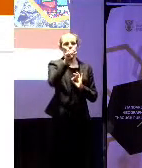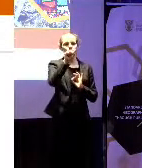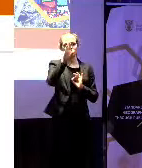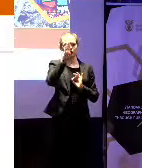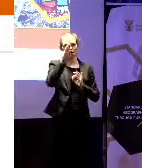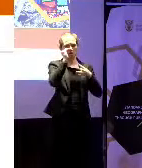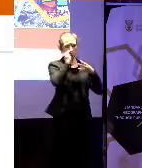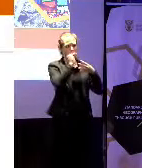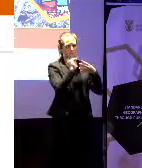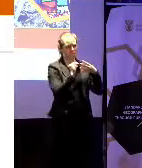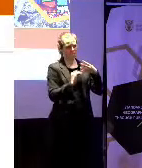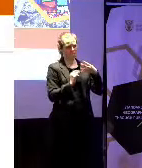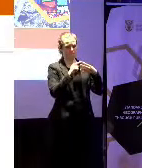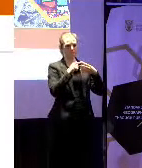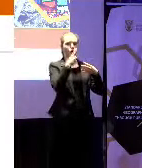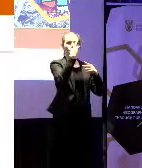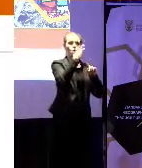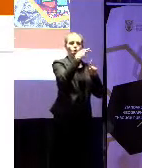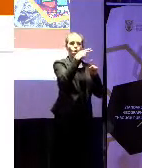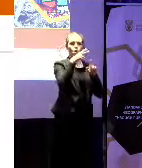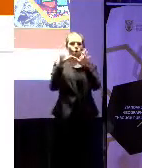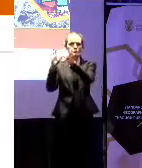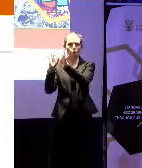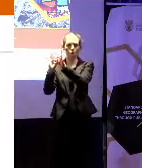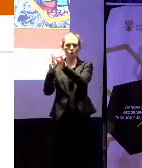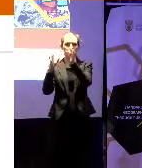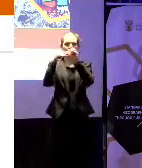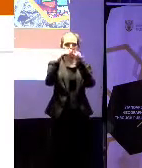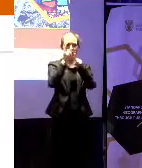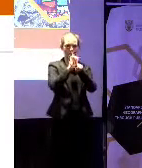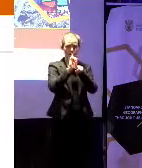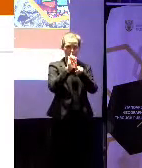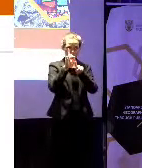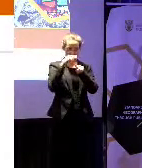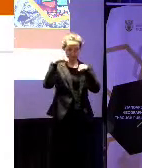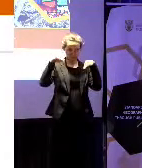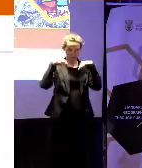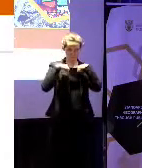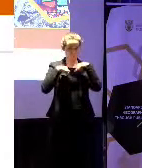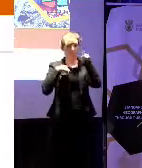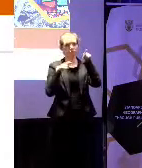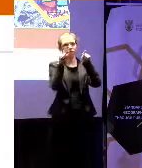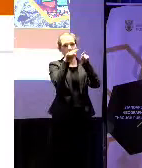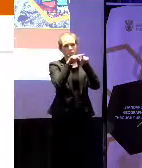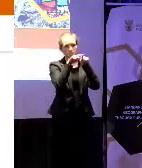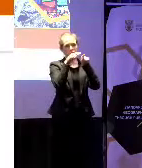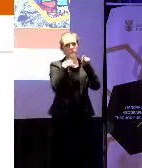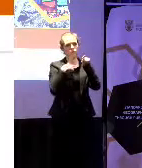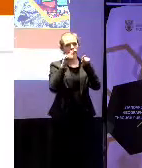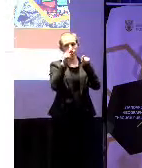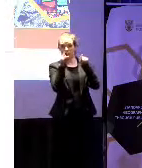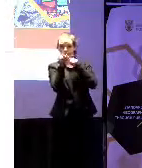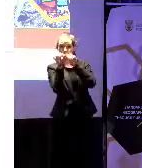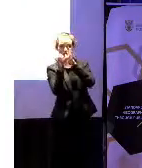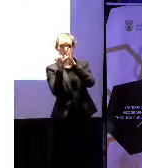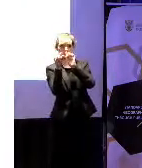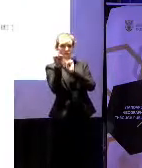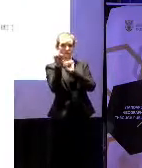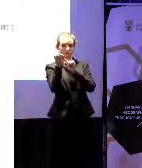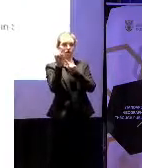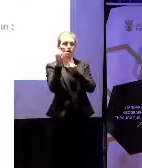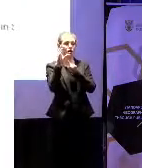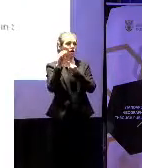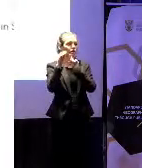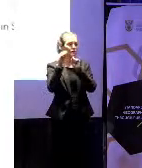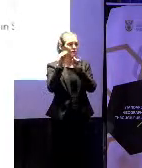tab, About Us, GeoLibrary. That is the first one that I want us to just bring your attention to. In the